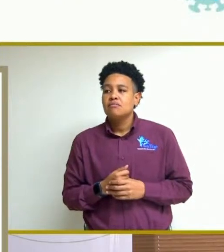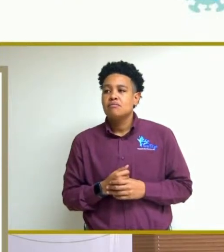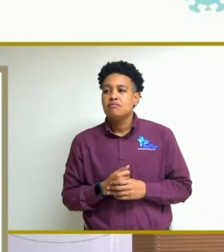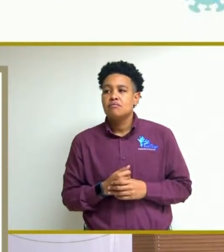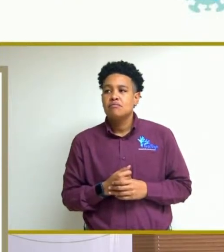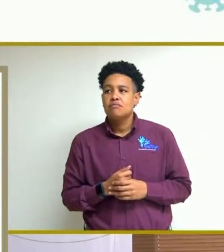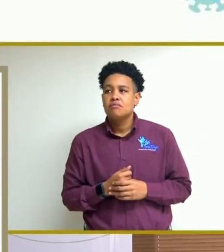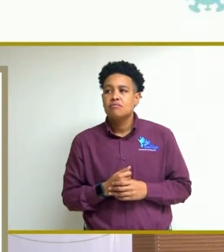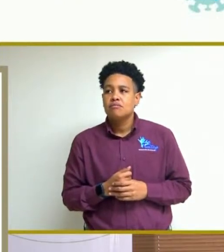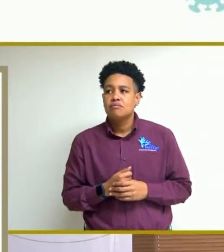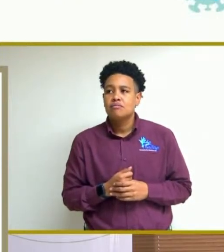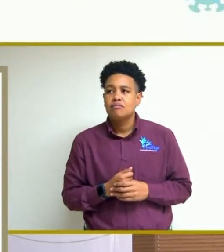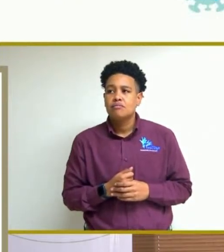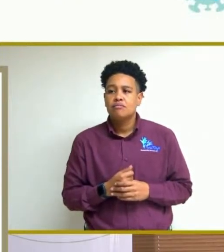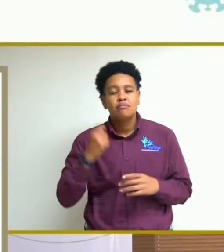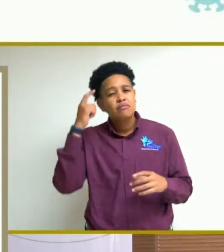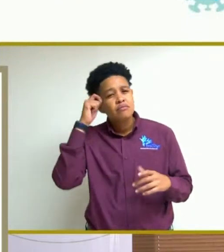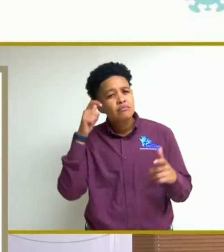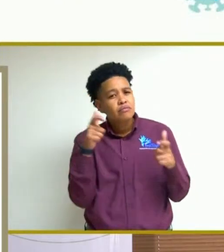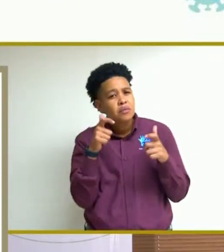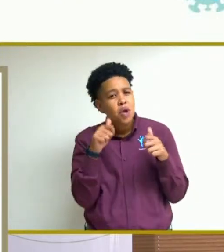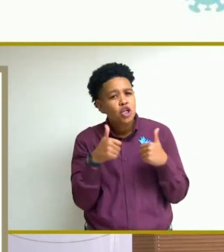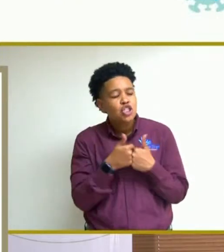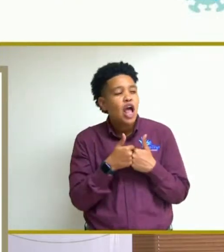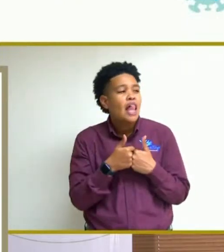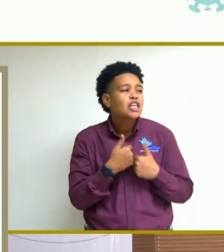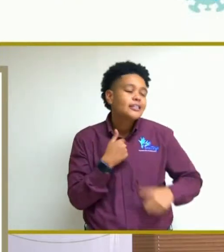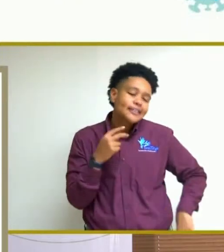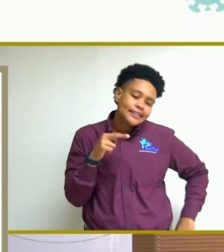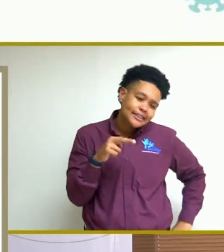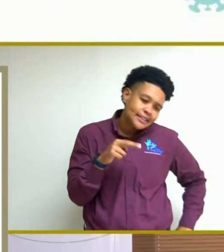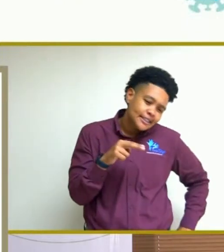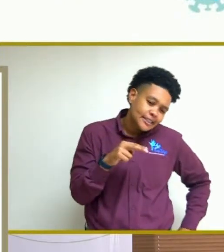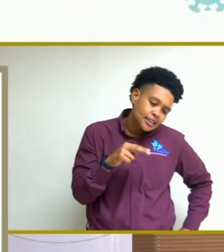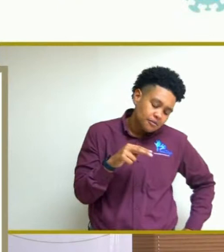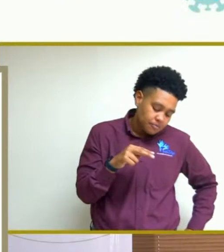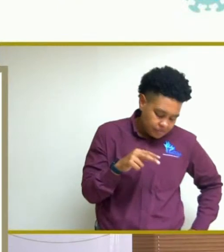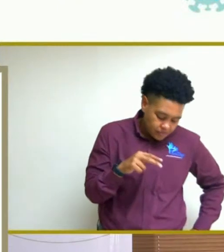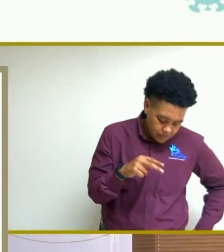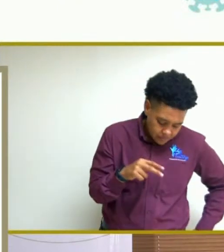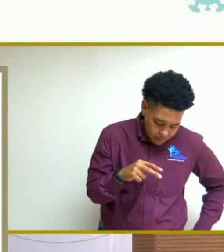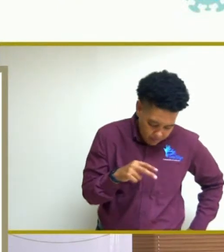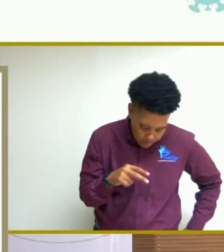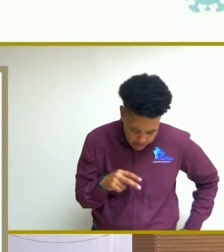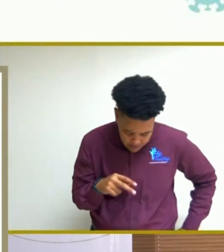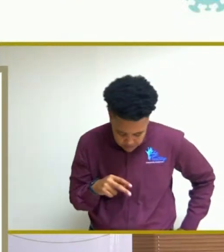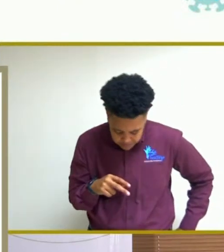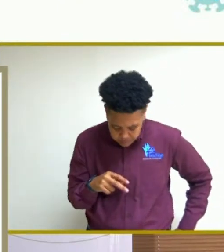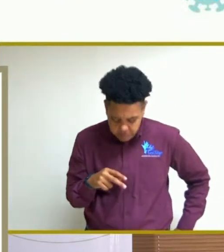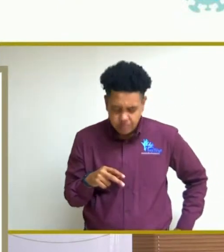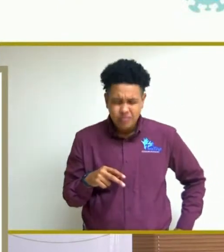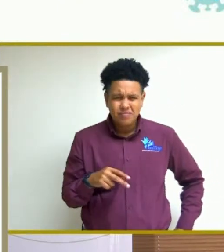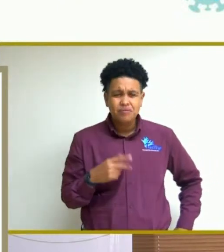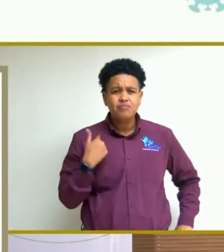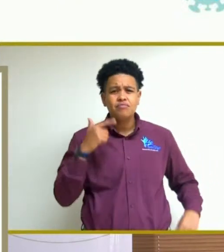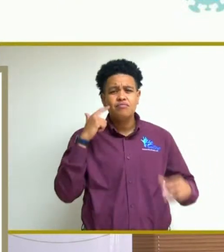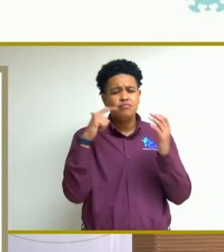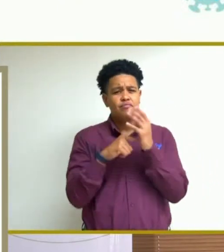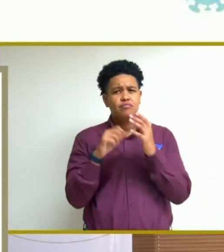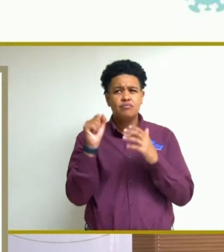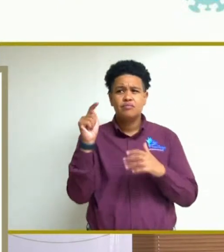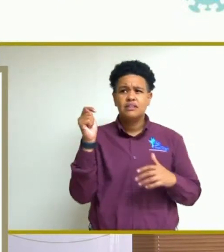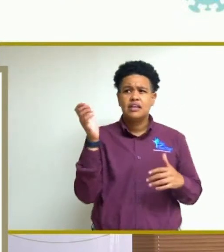However, there is a small challenge, Minister. We recognize that in St.